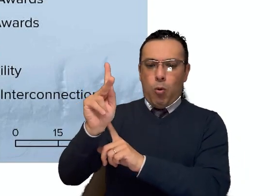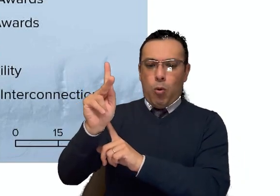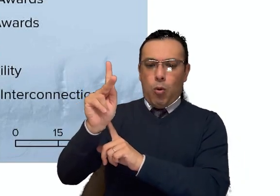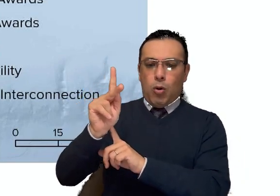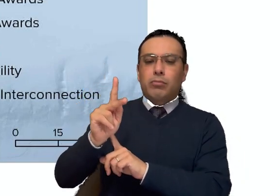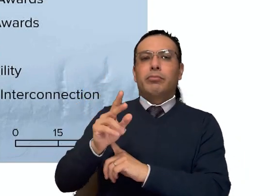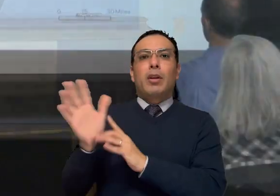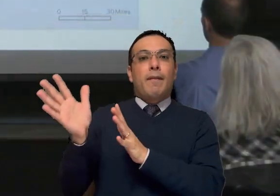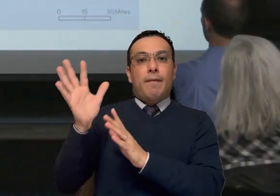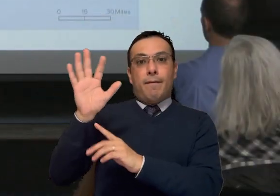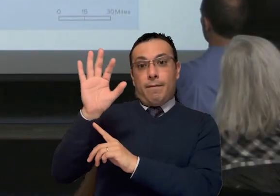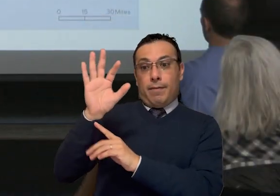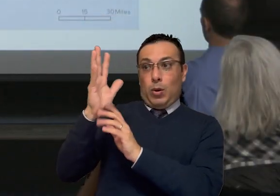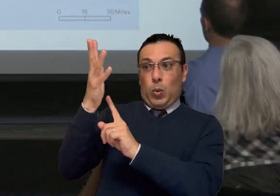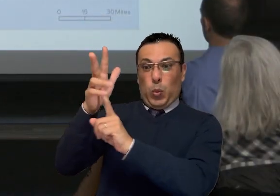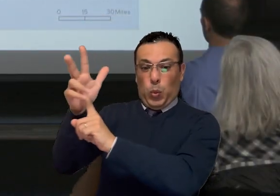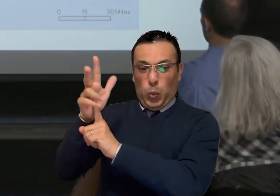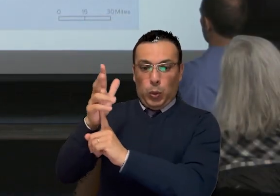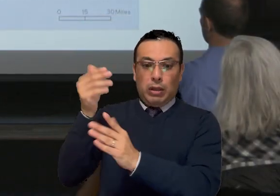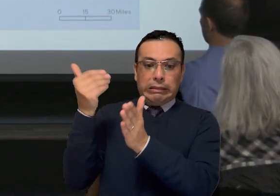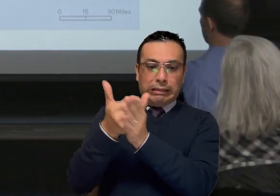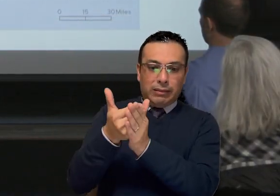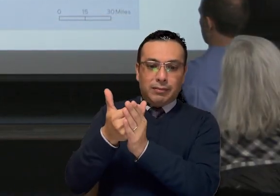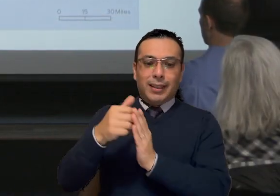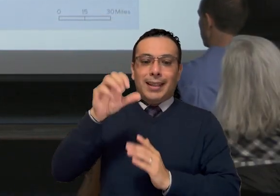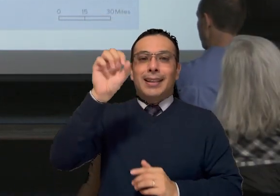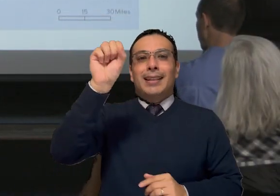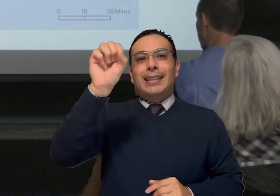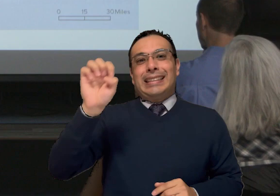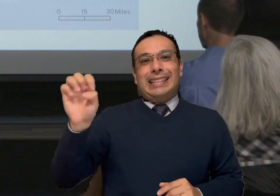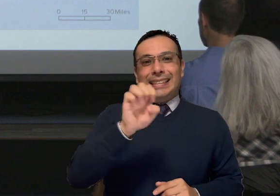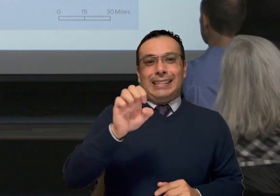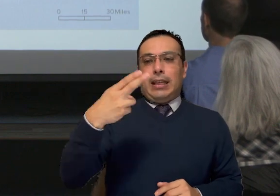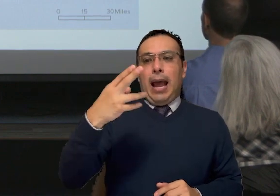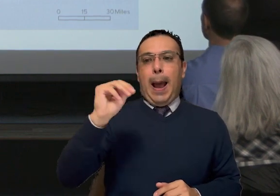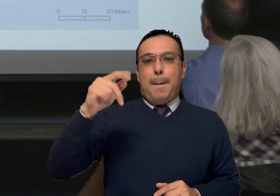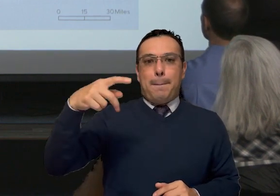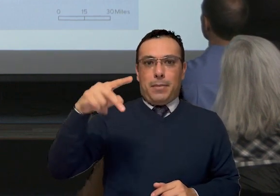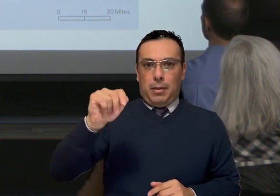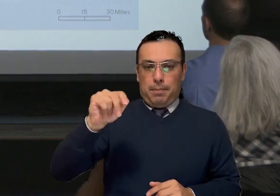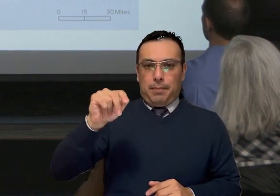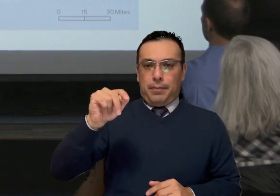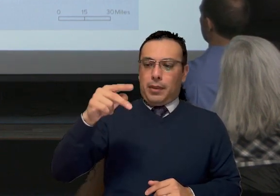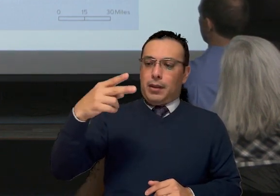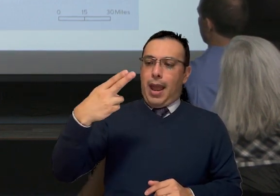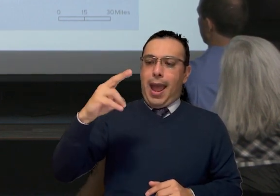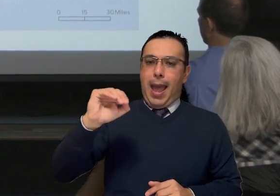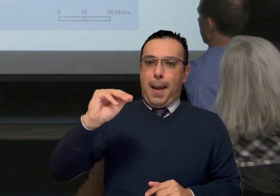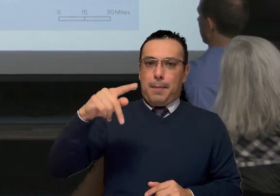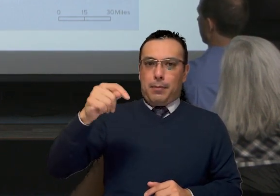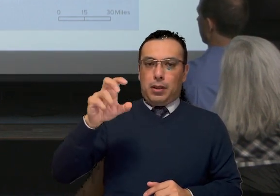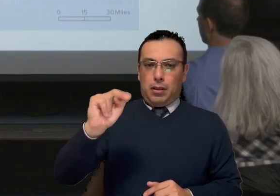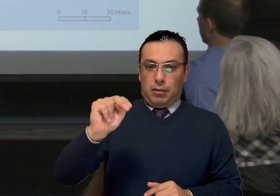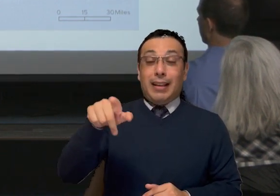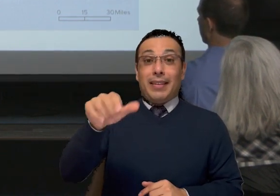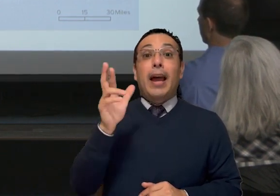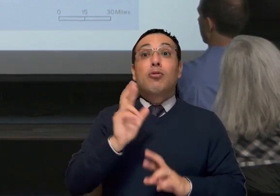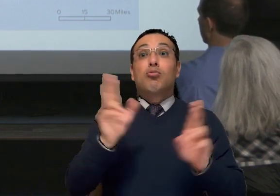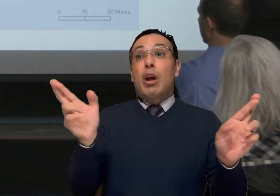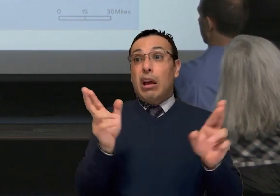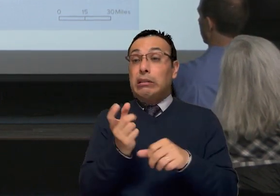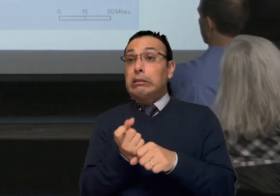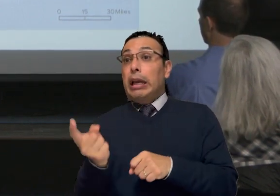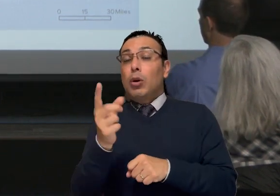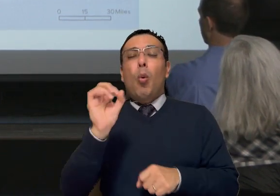Hampton substation, and that began construction at the beginning of this year and is due to actually go online either the end of next year or